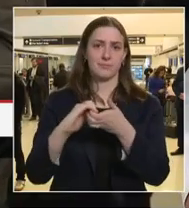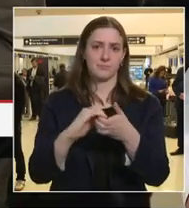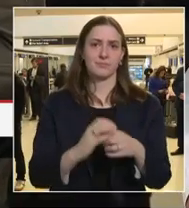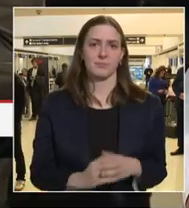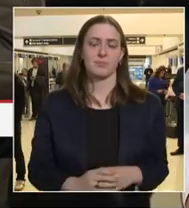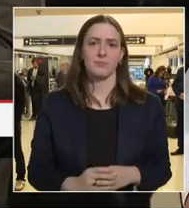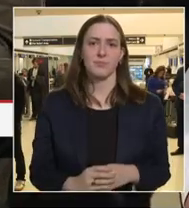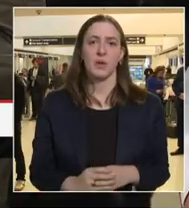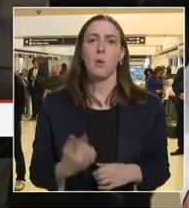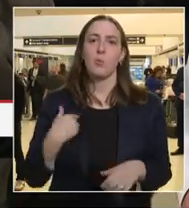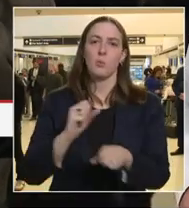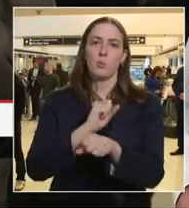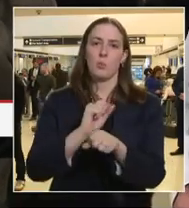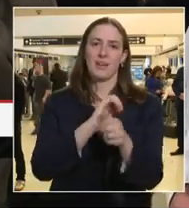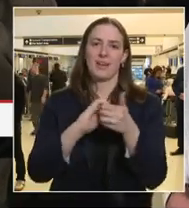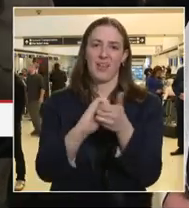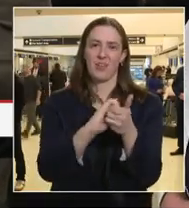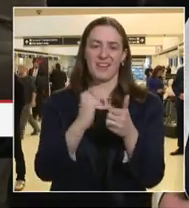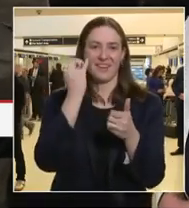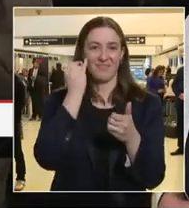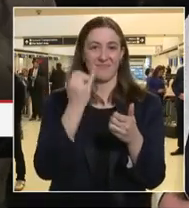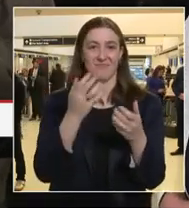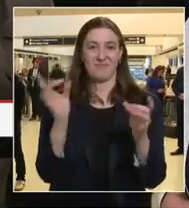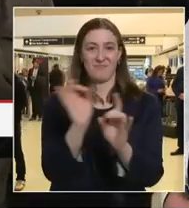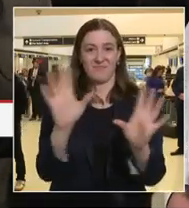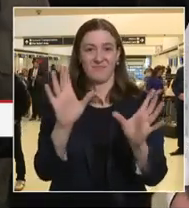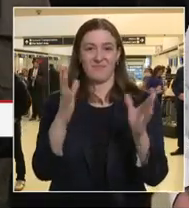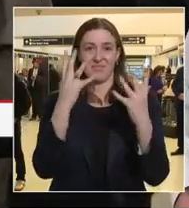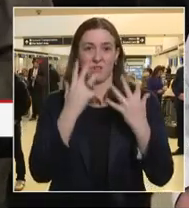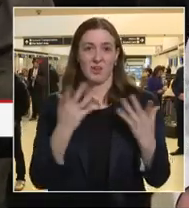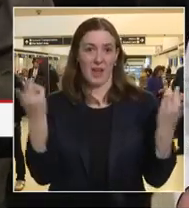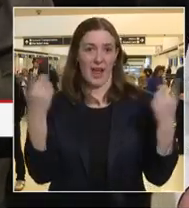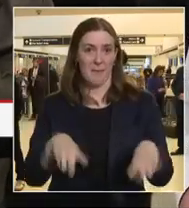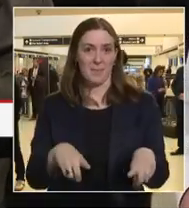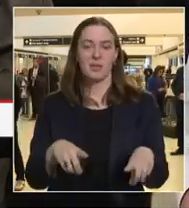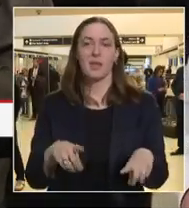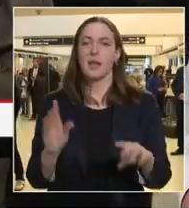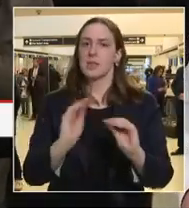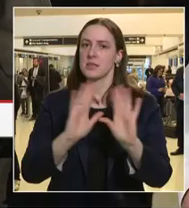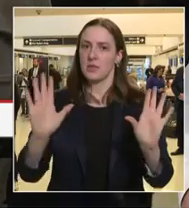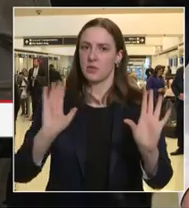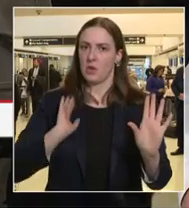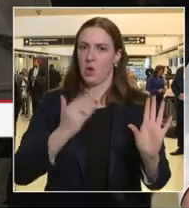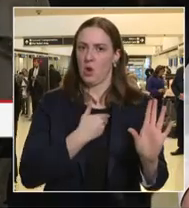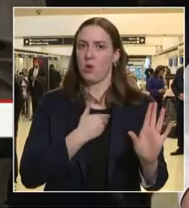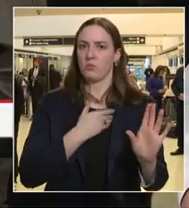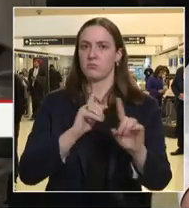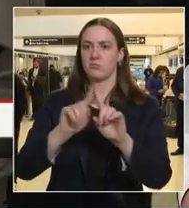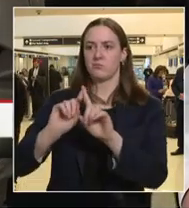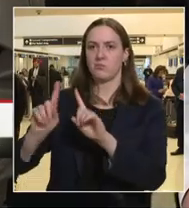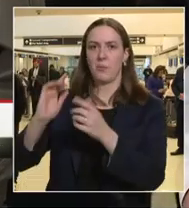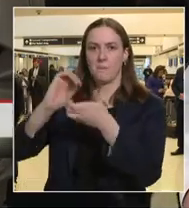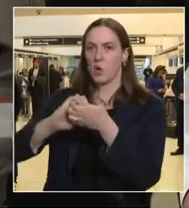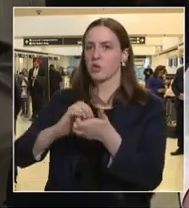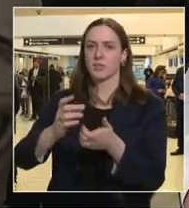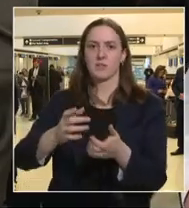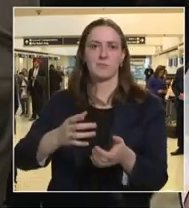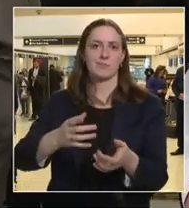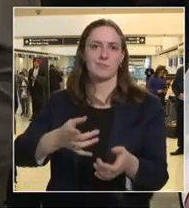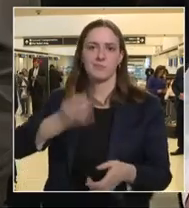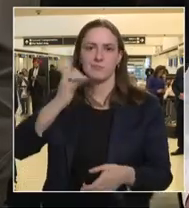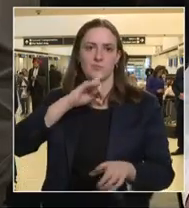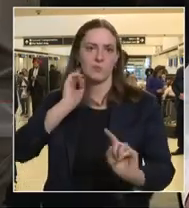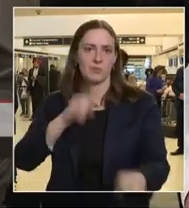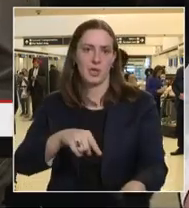happens, all those distinctions between the various jurisdictions and our federal partners all disappear. And I want to